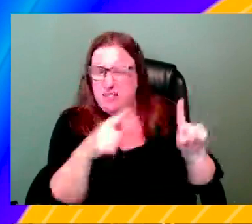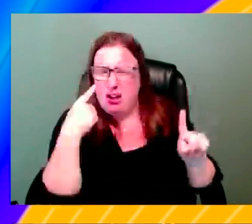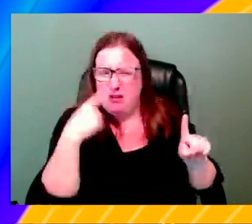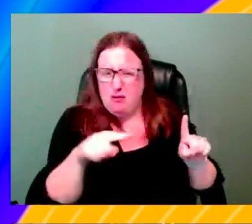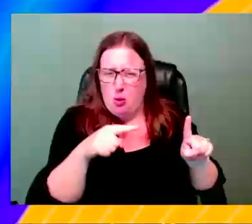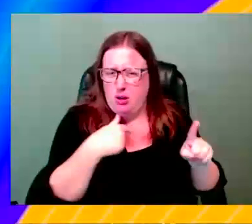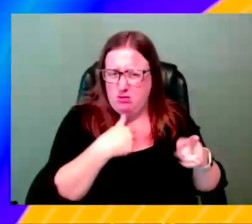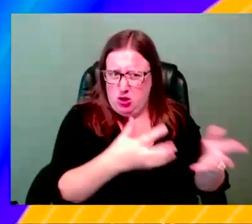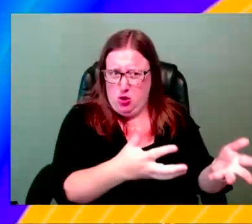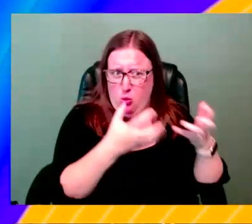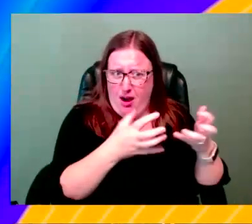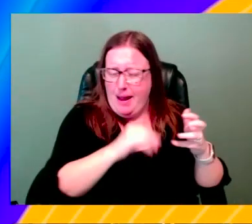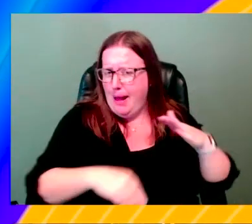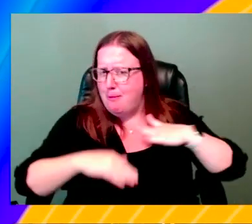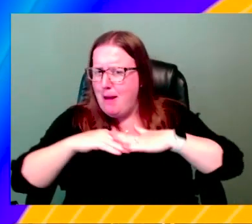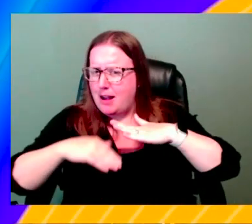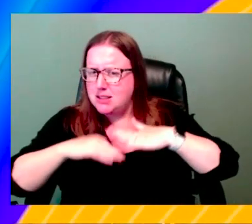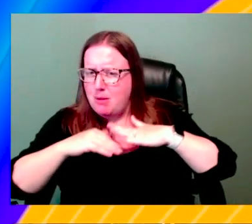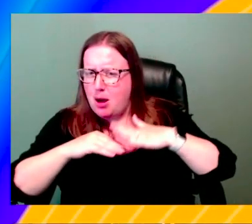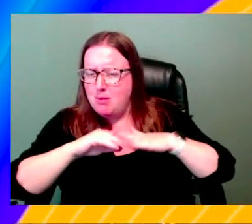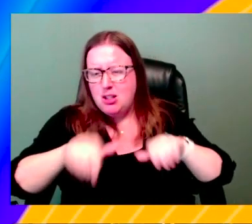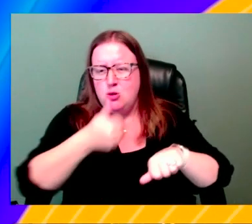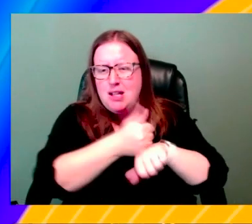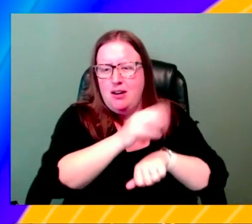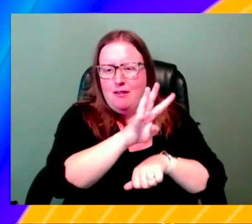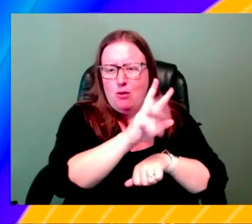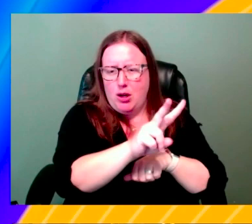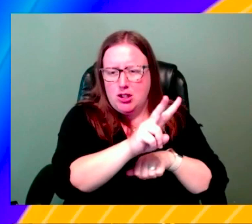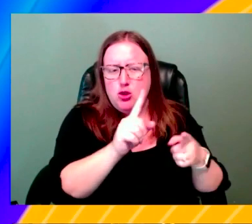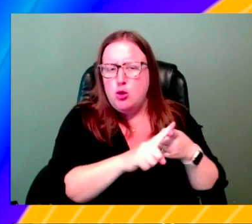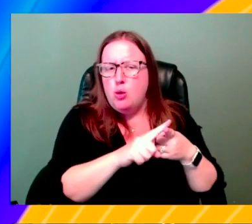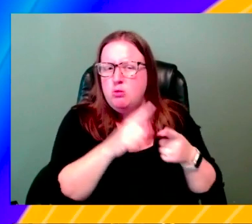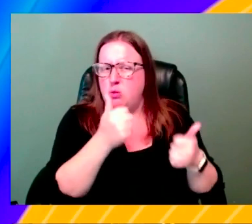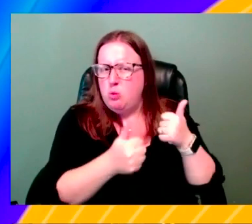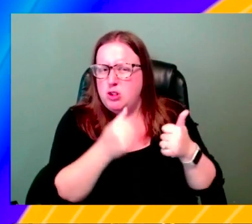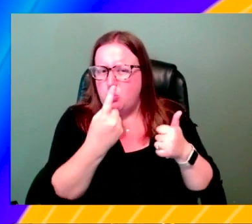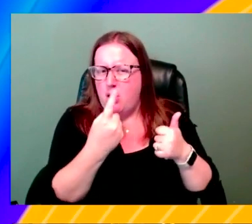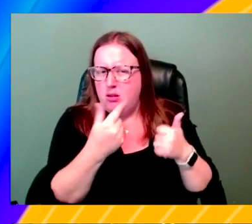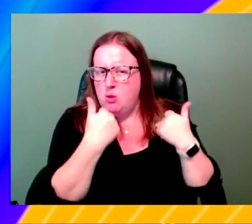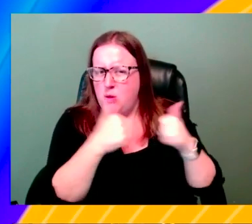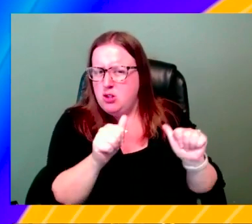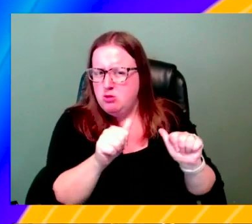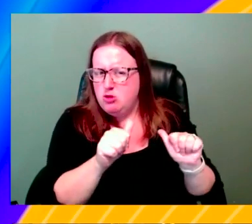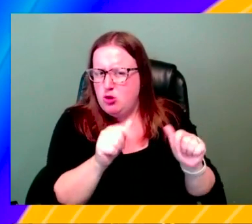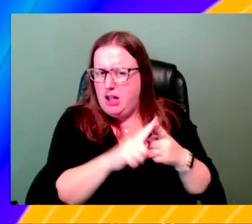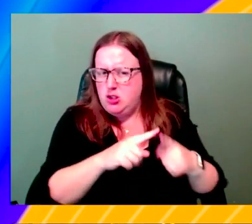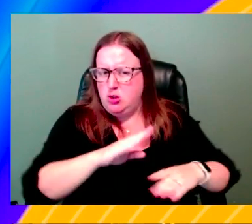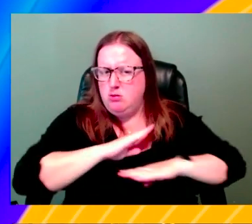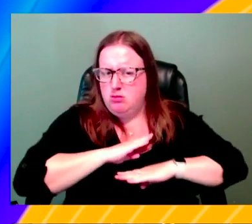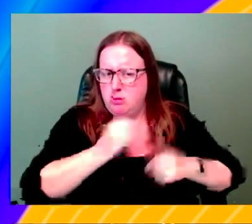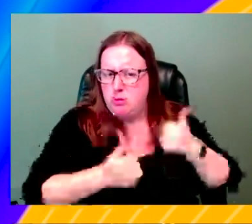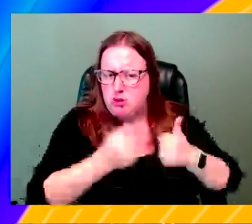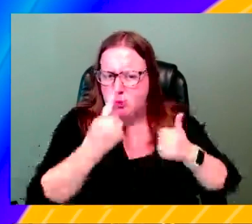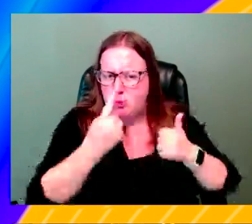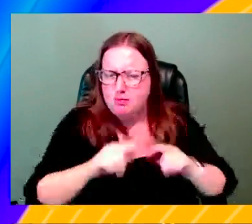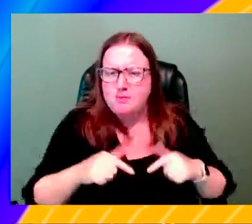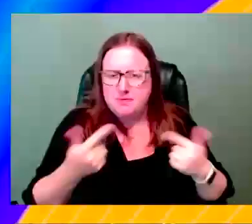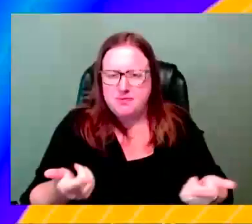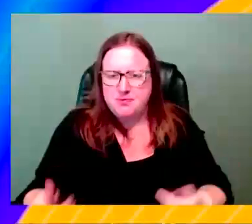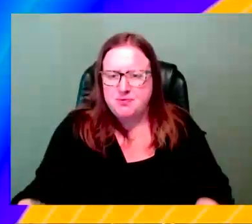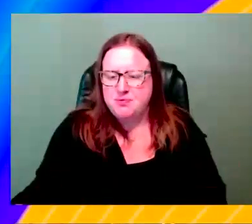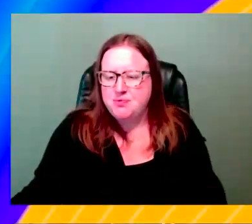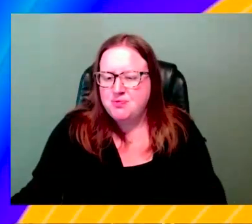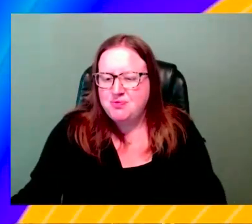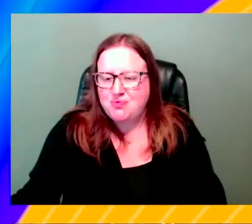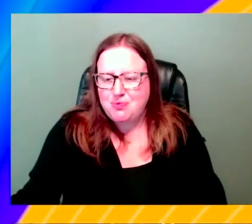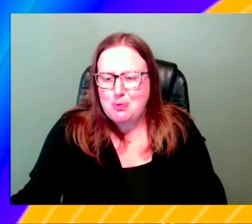Like if you set max to 42 and desired to 2, which one would we try to please? Yeah, so the desired capacity, that's like your little slider bar that